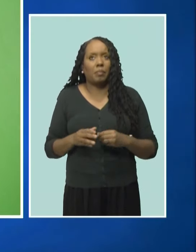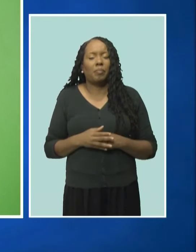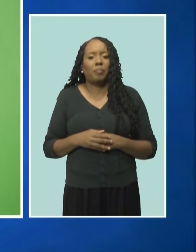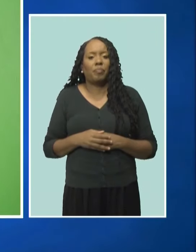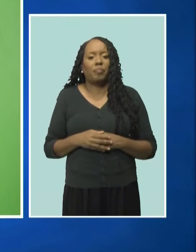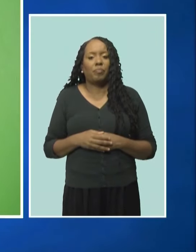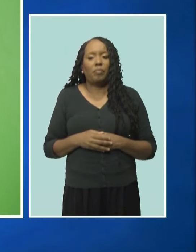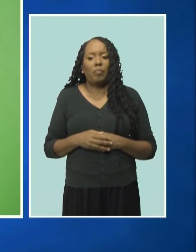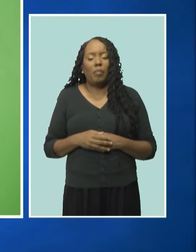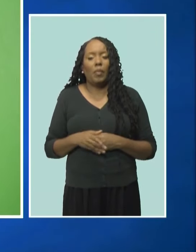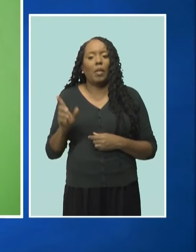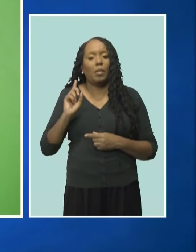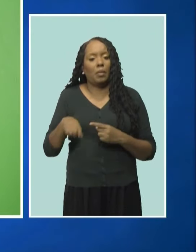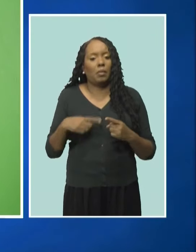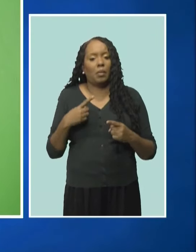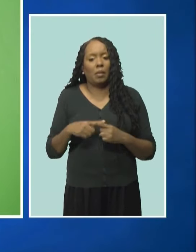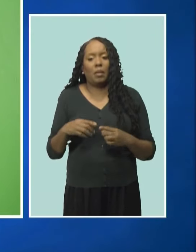hard to